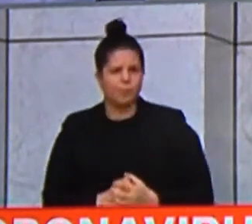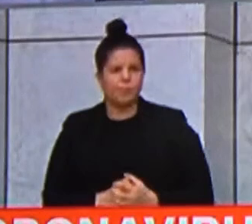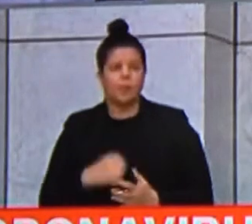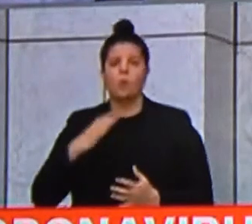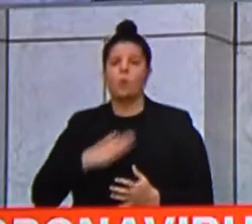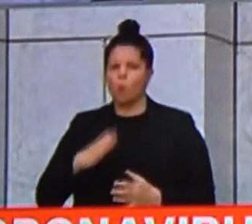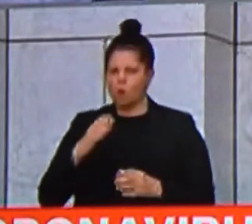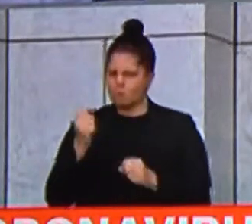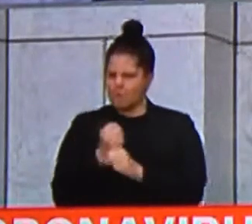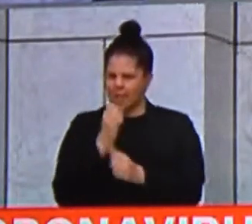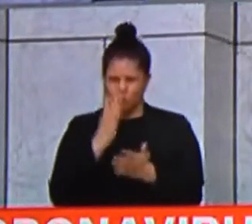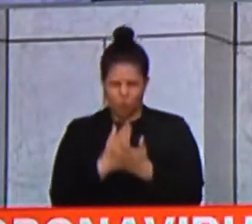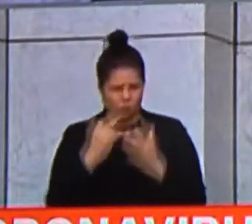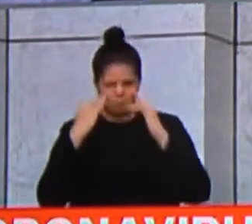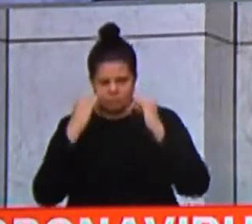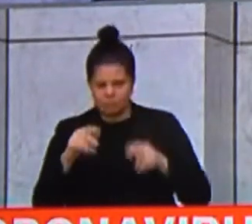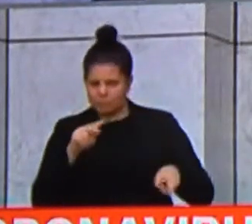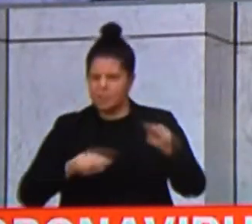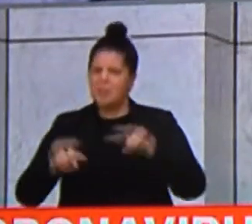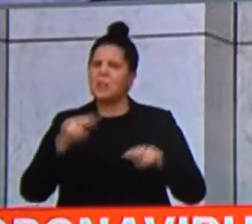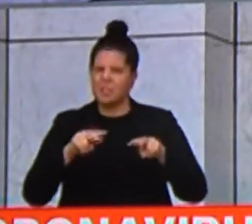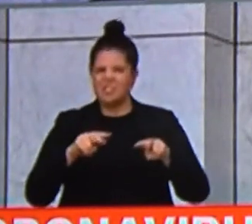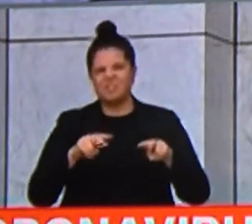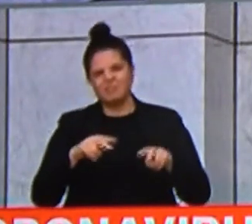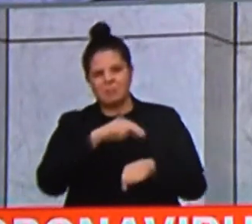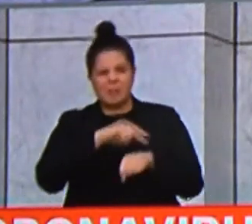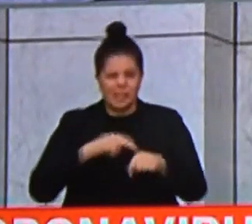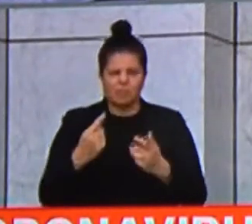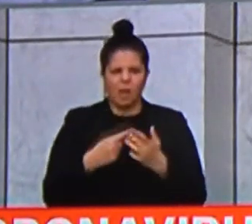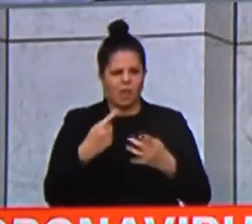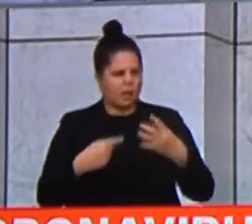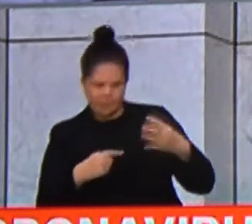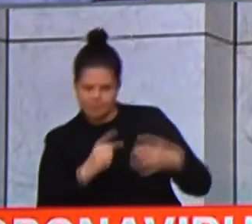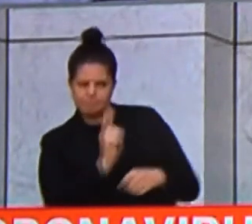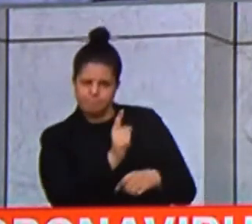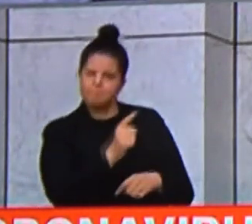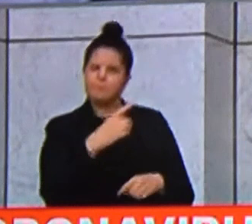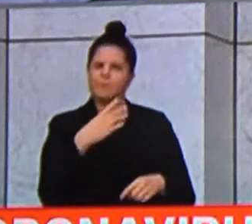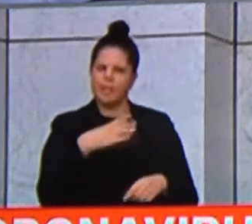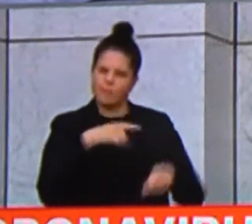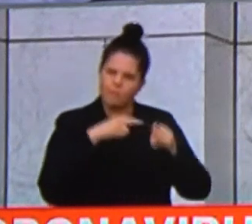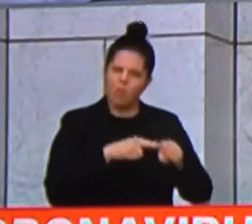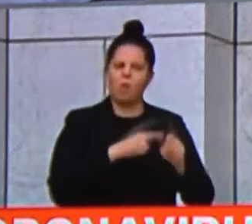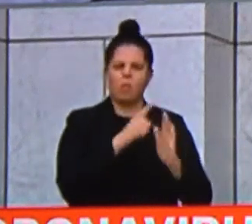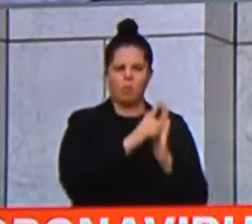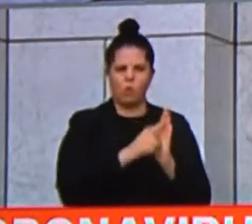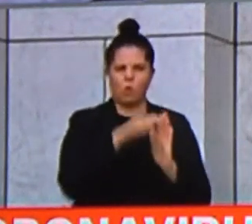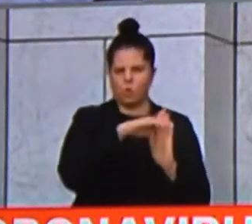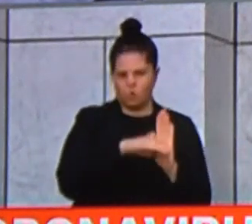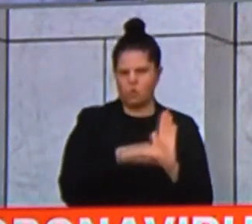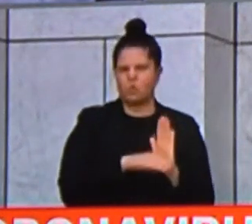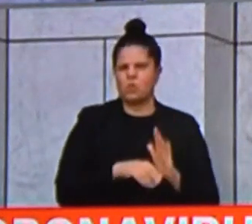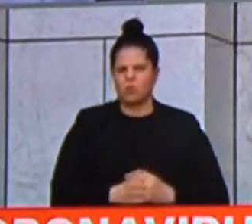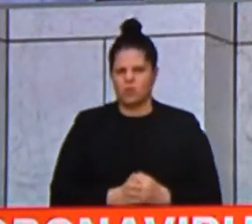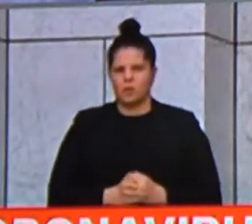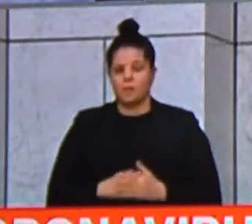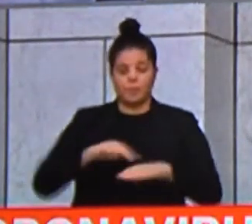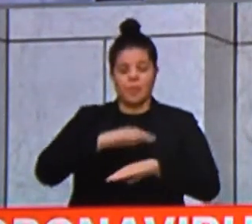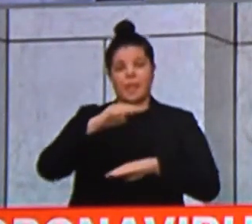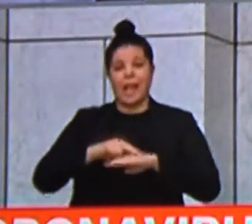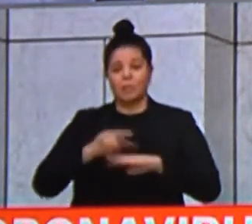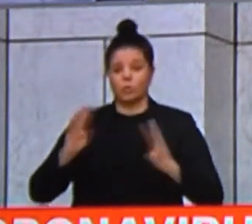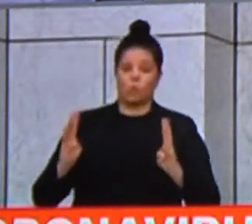place before the more enhanced measures that were agreed by the National Cabinet. They're obviously taking an even greater toll, and that means, as I